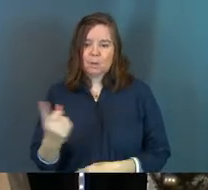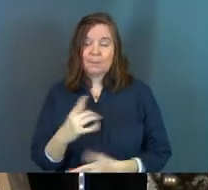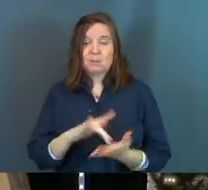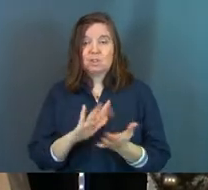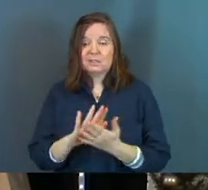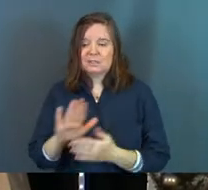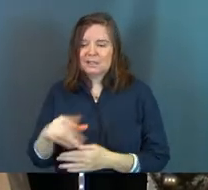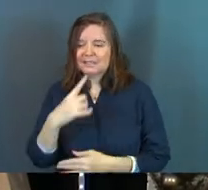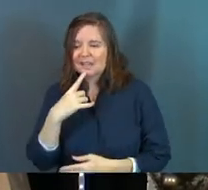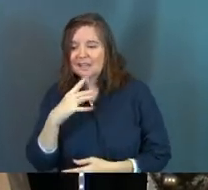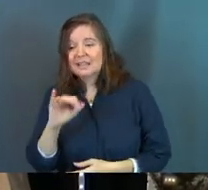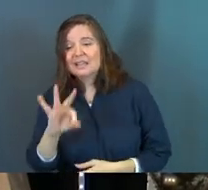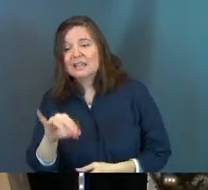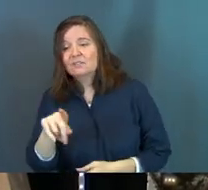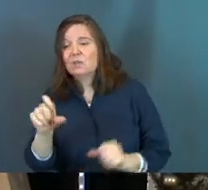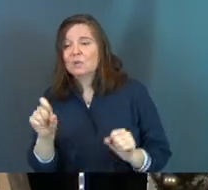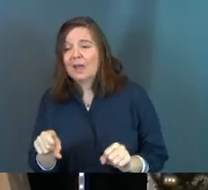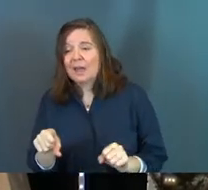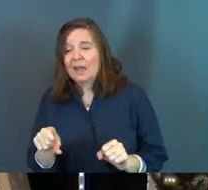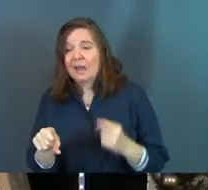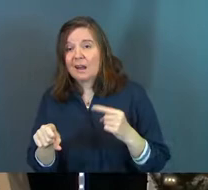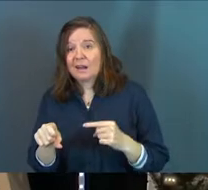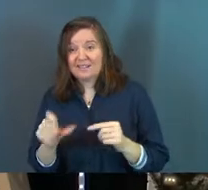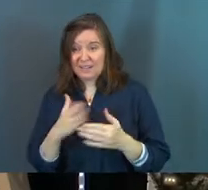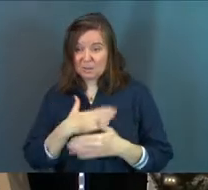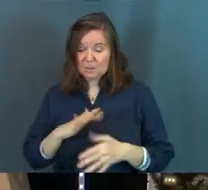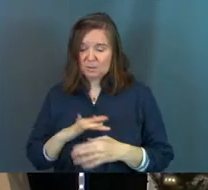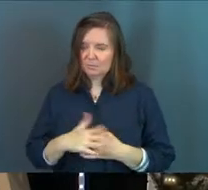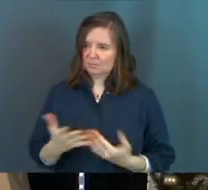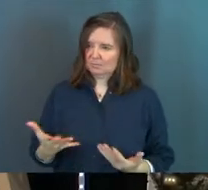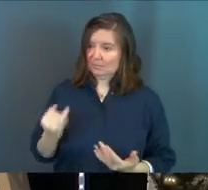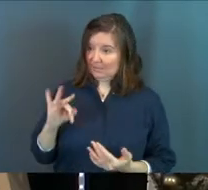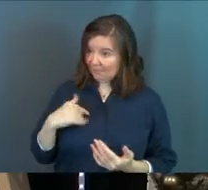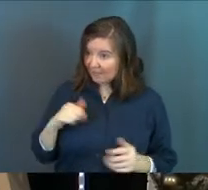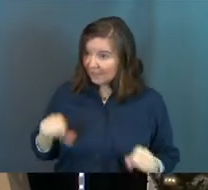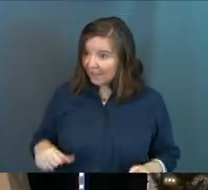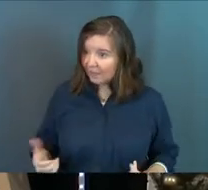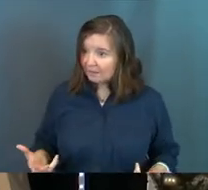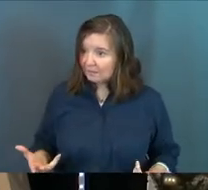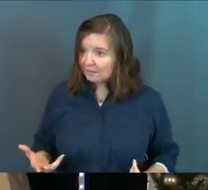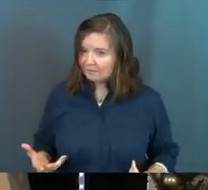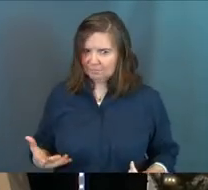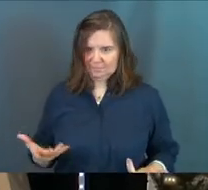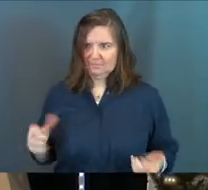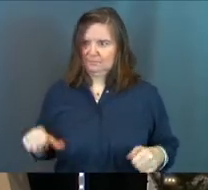to Jesus and said, if you can, Jesus, can you do this? And he'd be like, if I can.